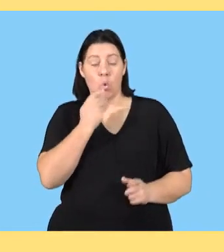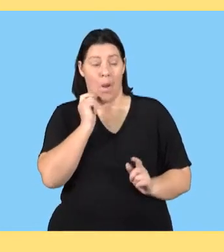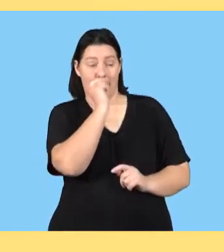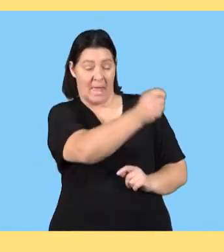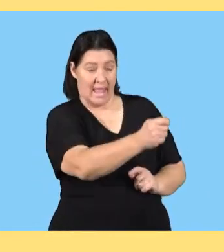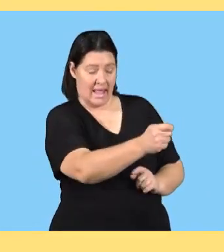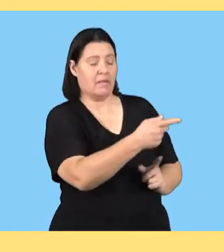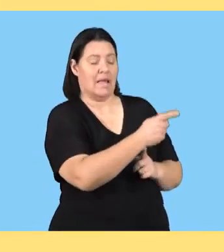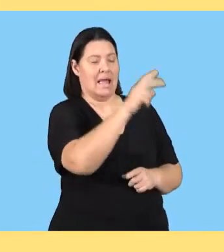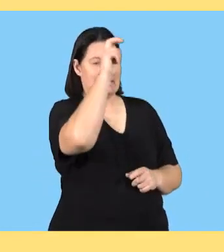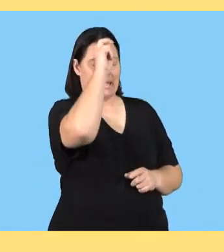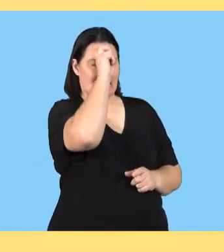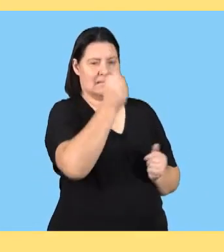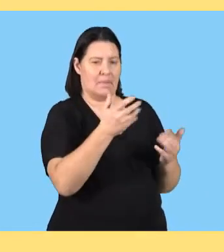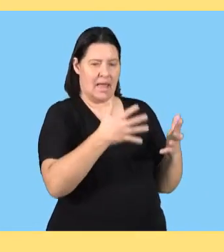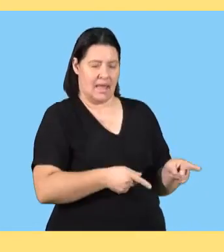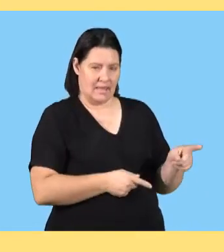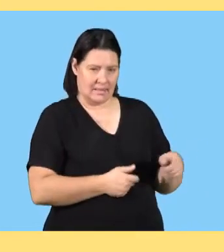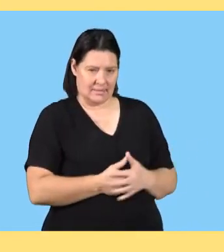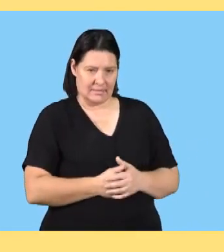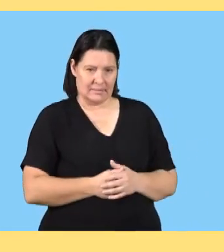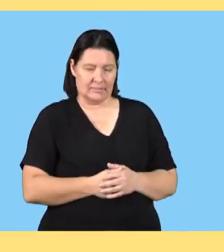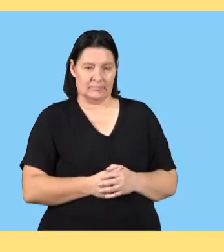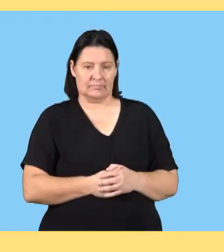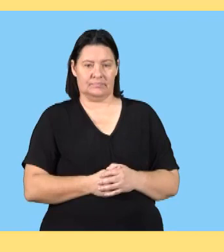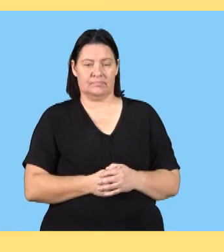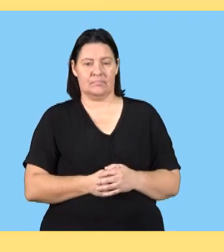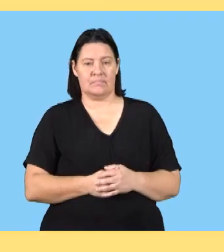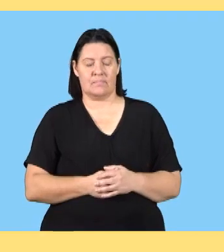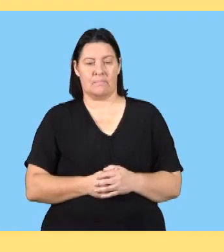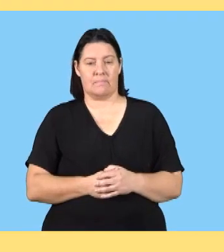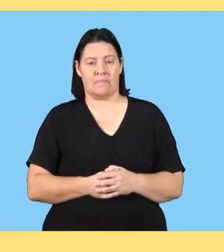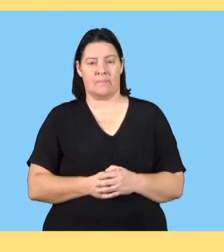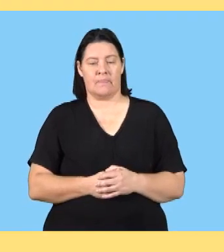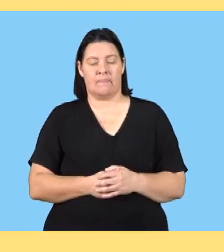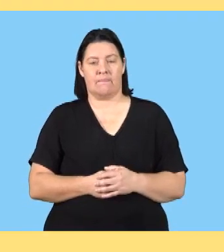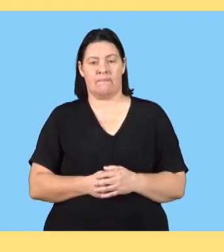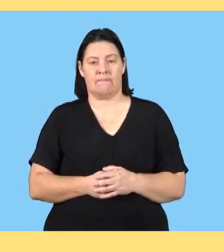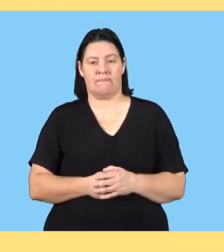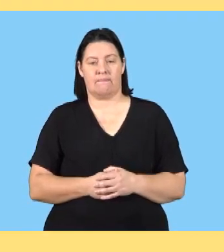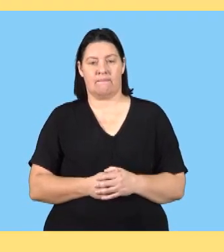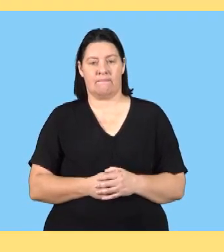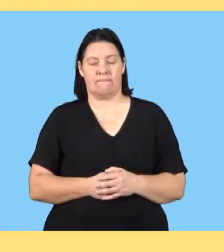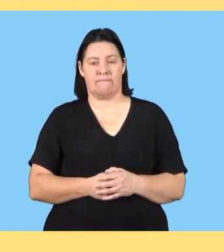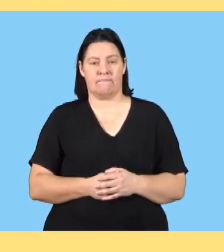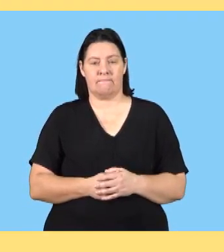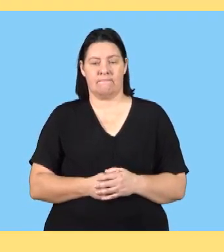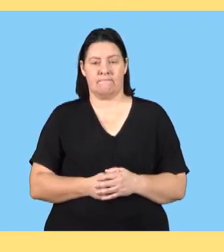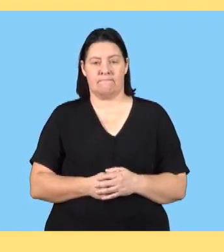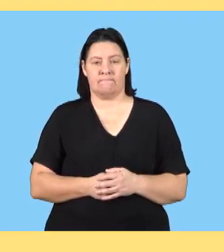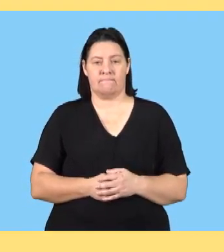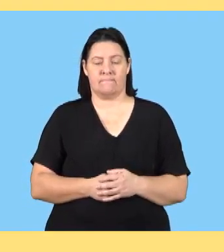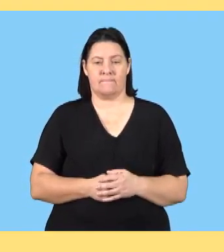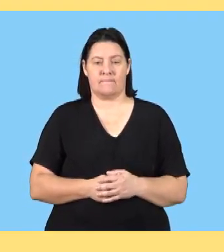Okay, so we'll come here, then we say King Suppliers. And